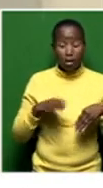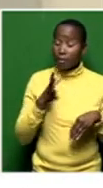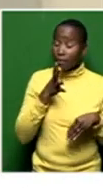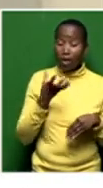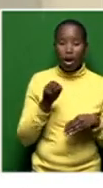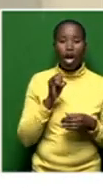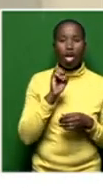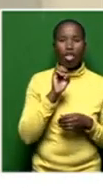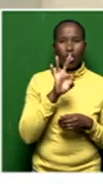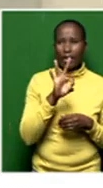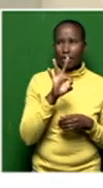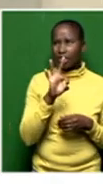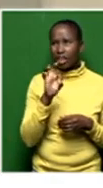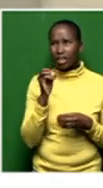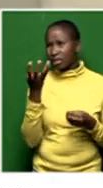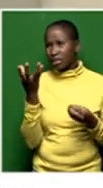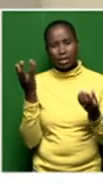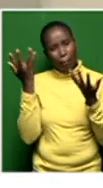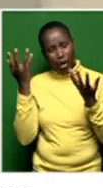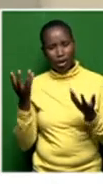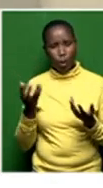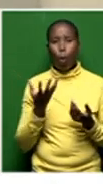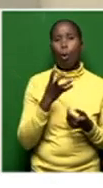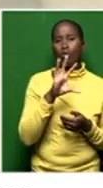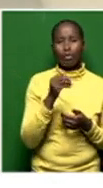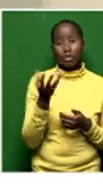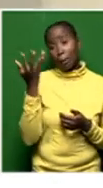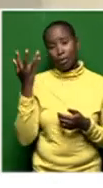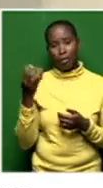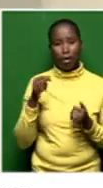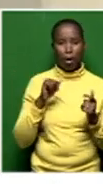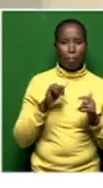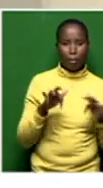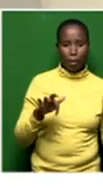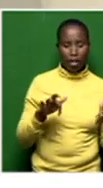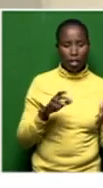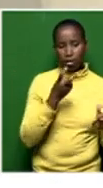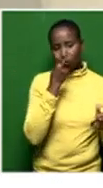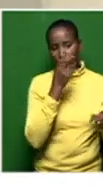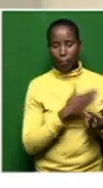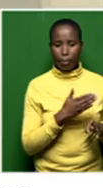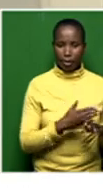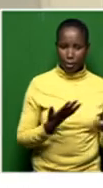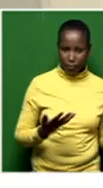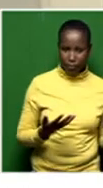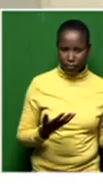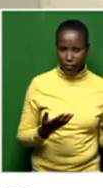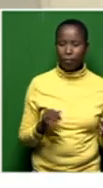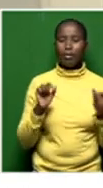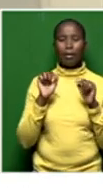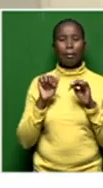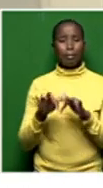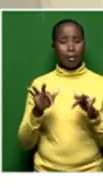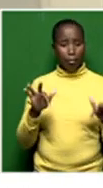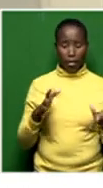about 30 something, on the higher end 50 for those that are actively not looking for employment. So people don't want to